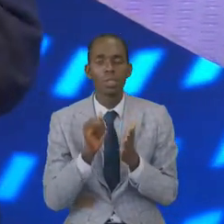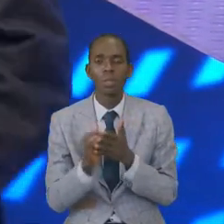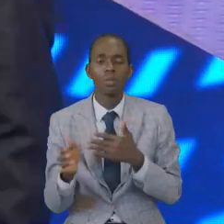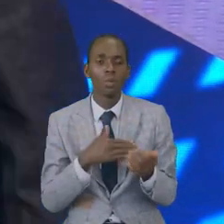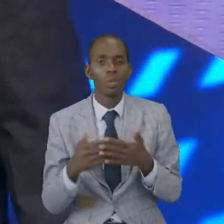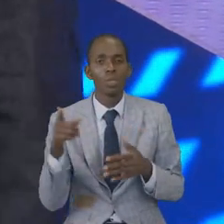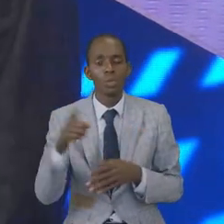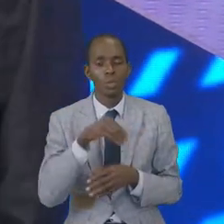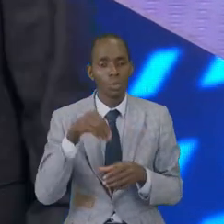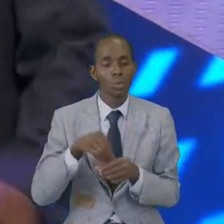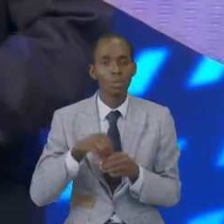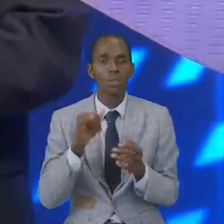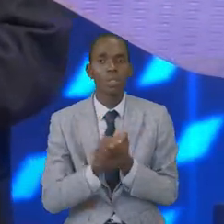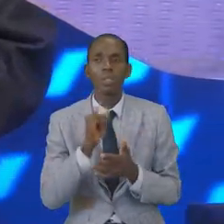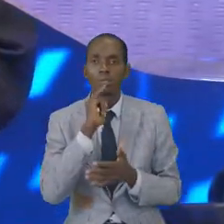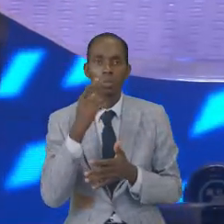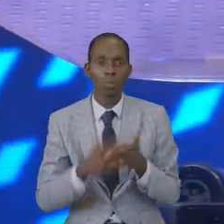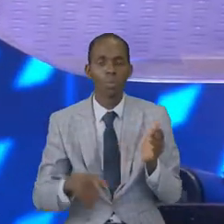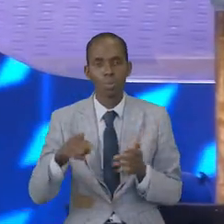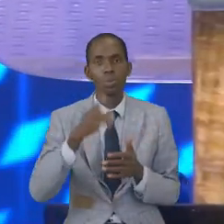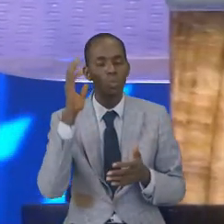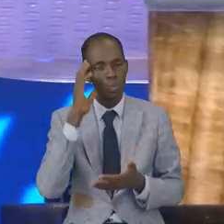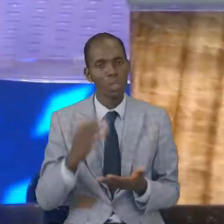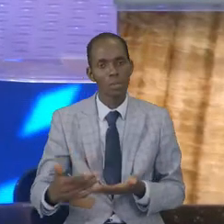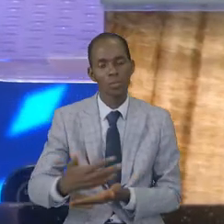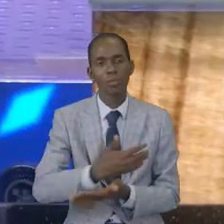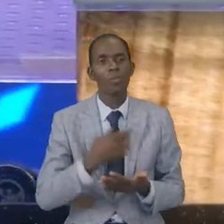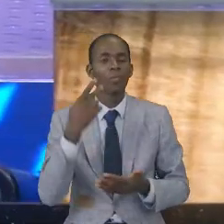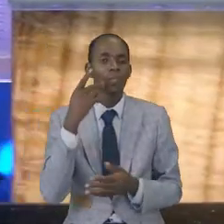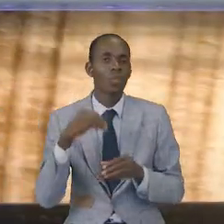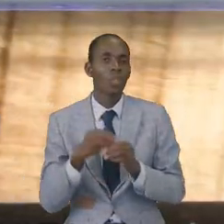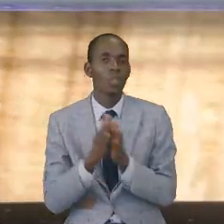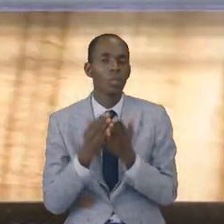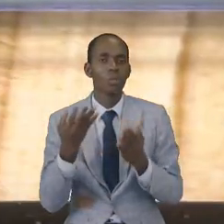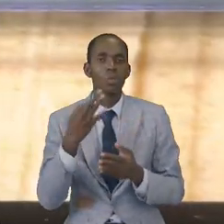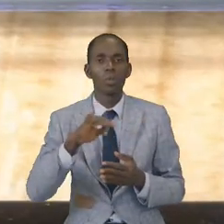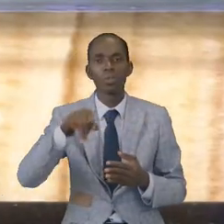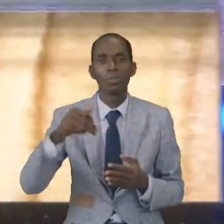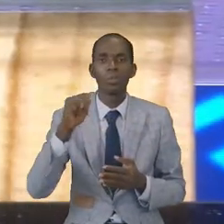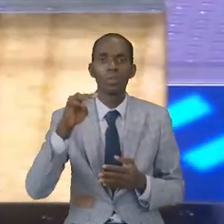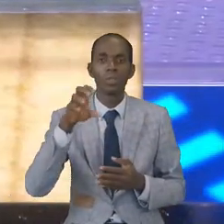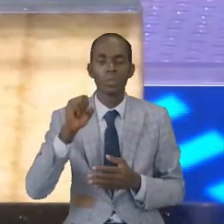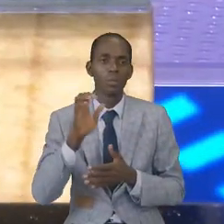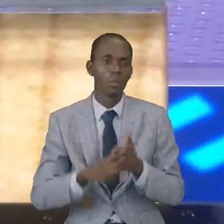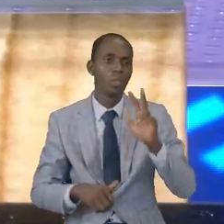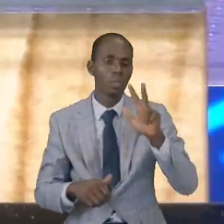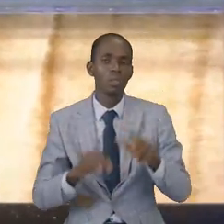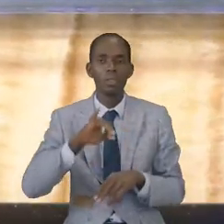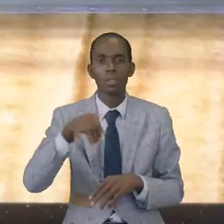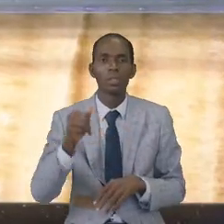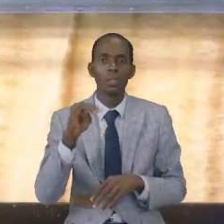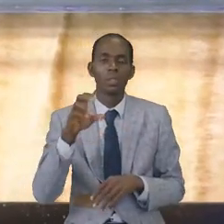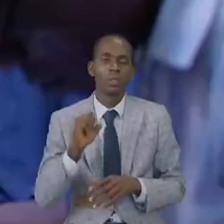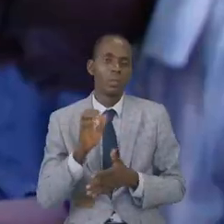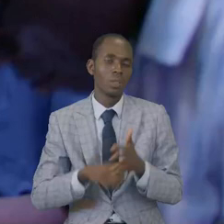sow, that is what you will reap. We're looking at James chapter 3, and I'm reading from verse